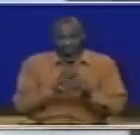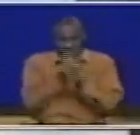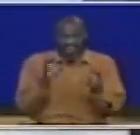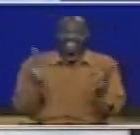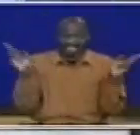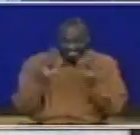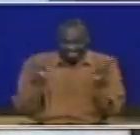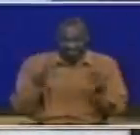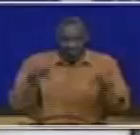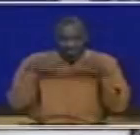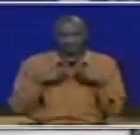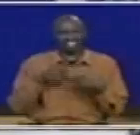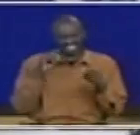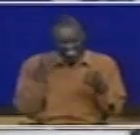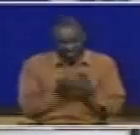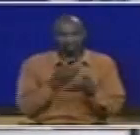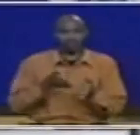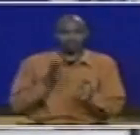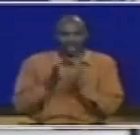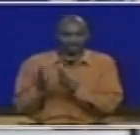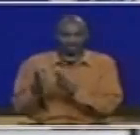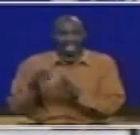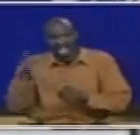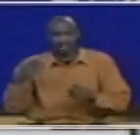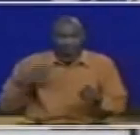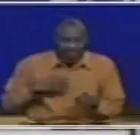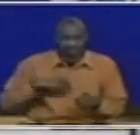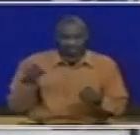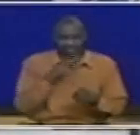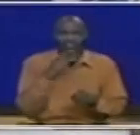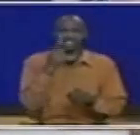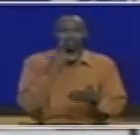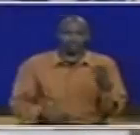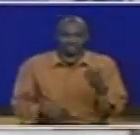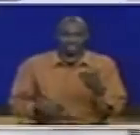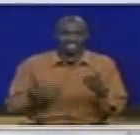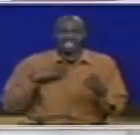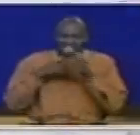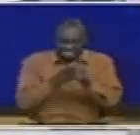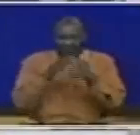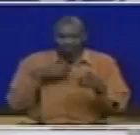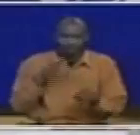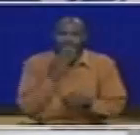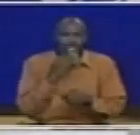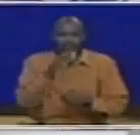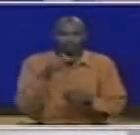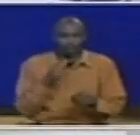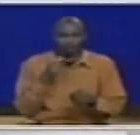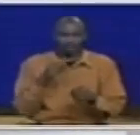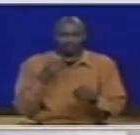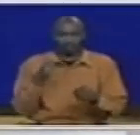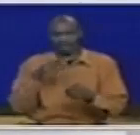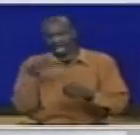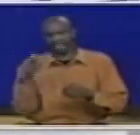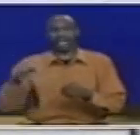ready to adopt a new strategy. Wengine tunafungwa na ile utabiri inasemekana ati uongozi wa Luhya utatoka kwa bahari,